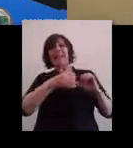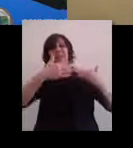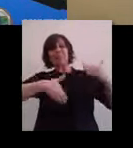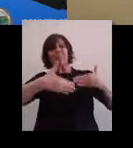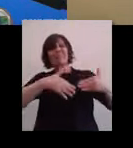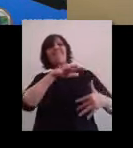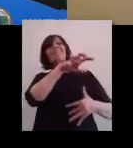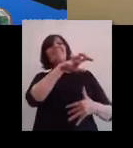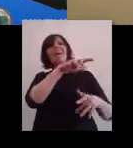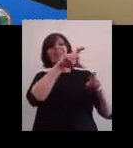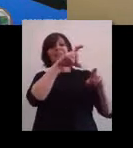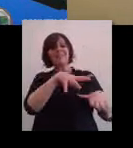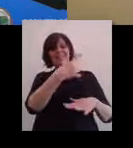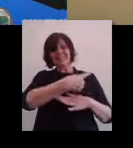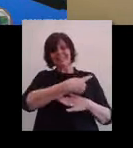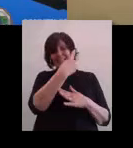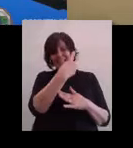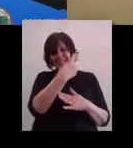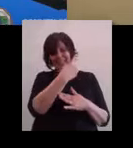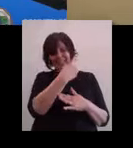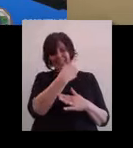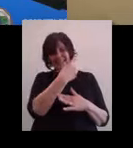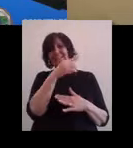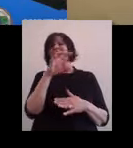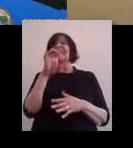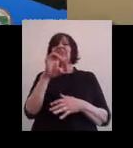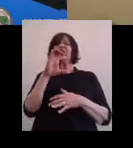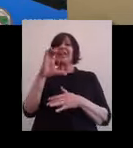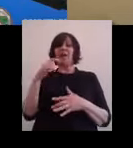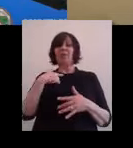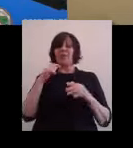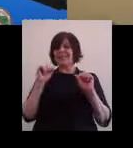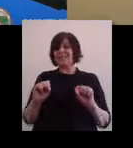day. In Erie County, we're able to do